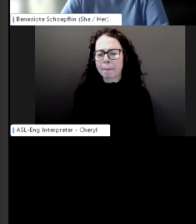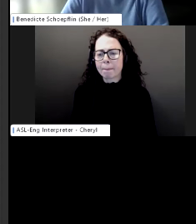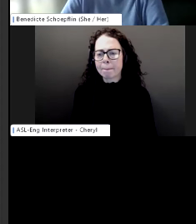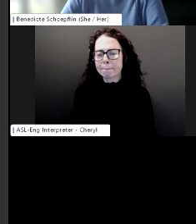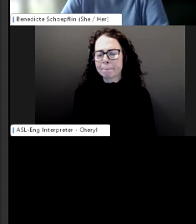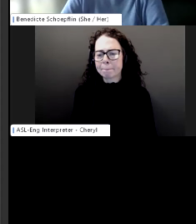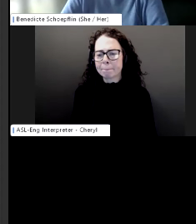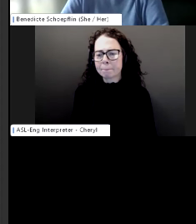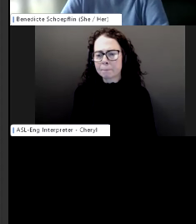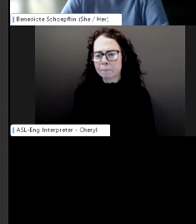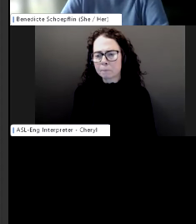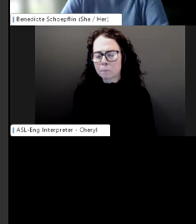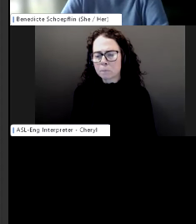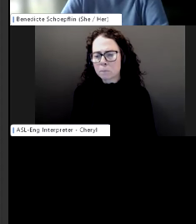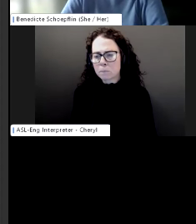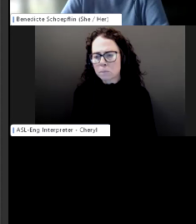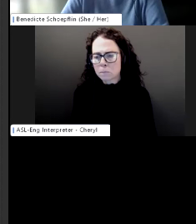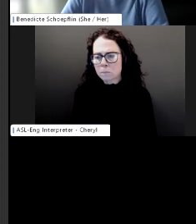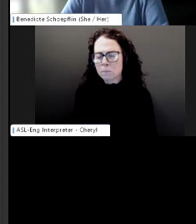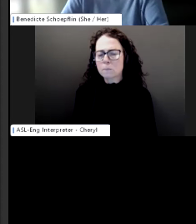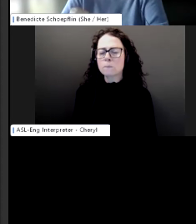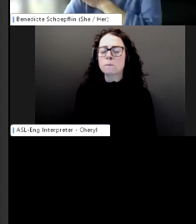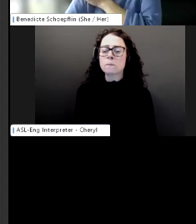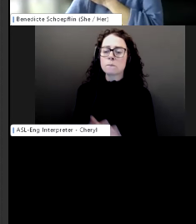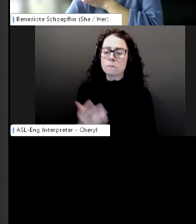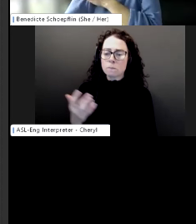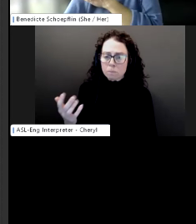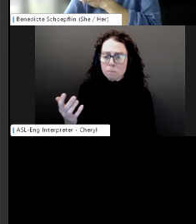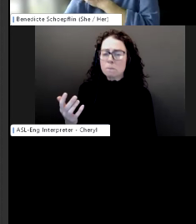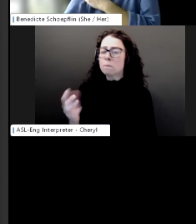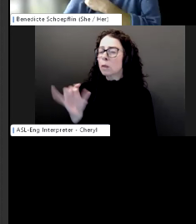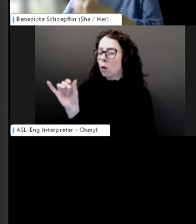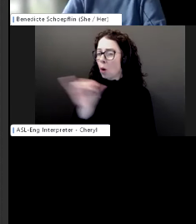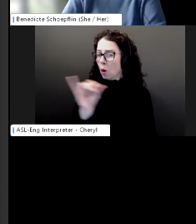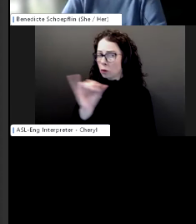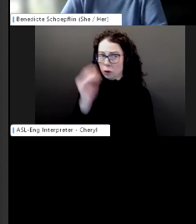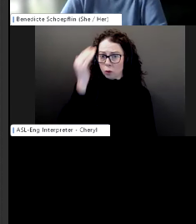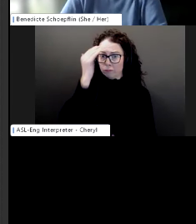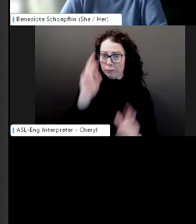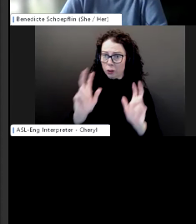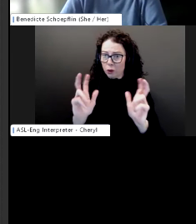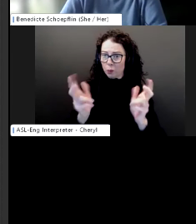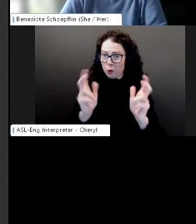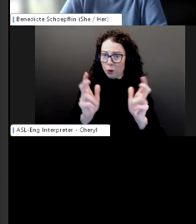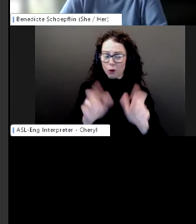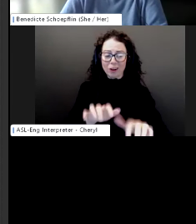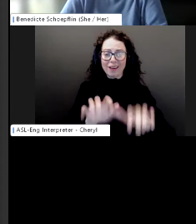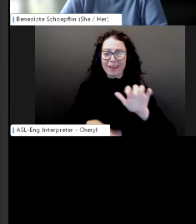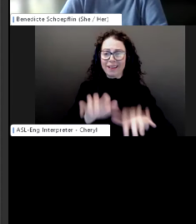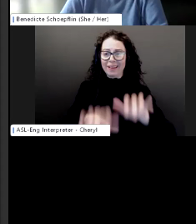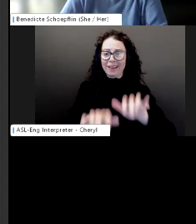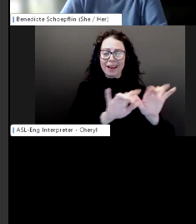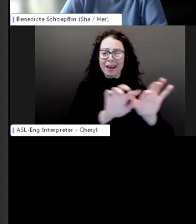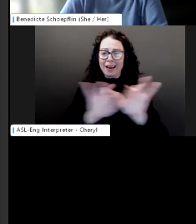So when sometimes you get a pop-up which says, do you want us to remember your password for next time? No, thank